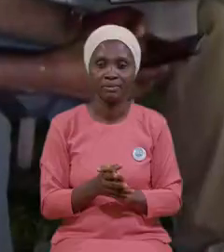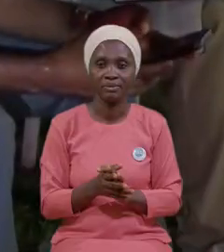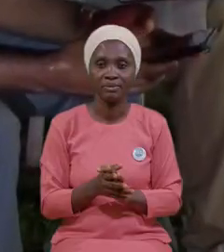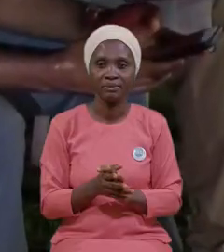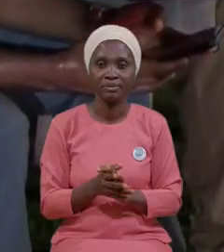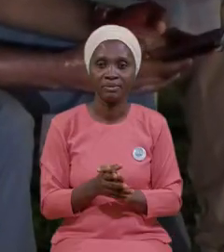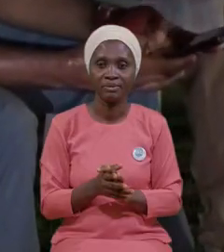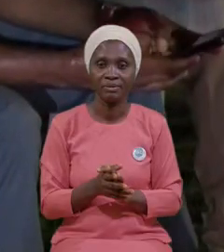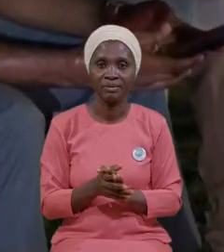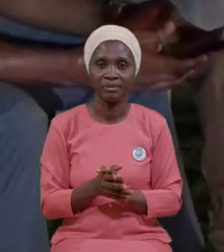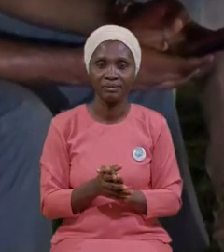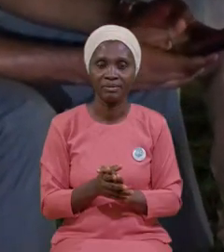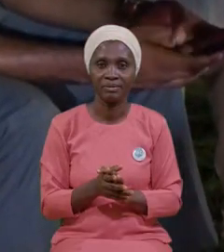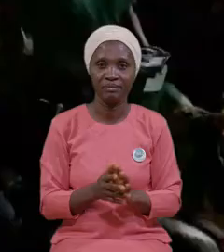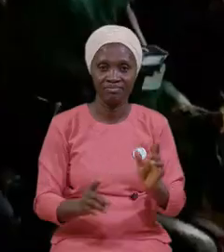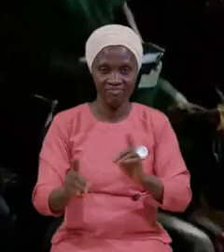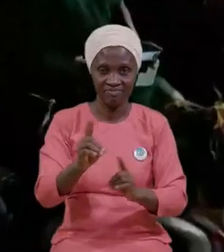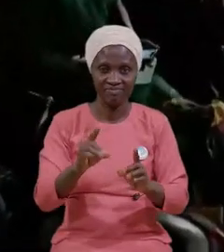Say, I